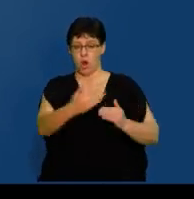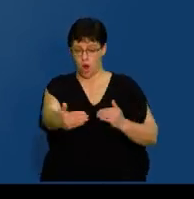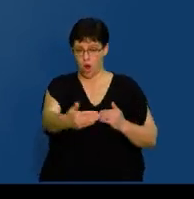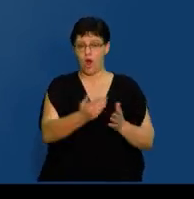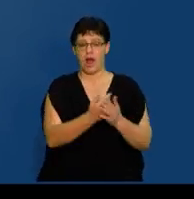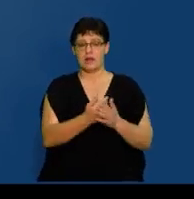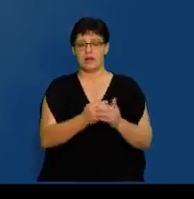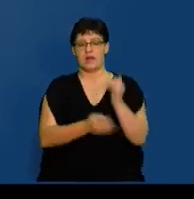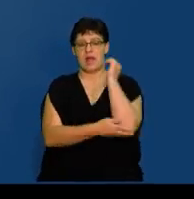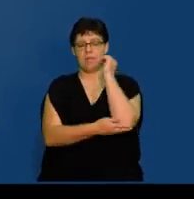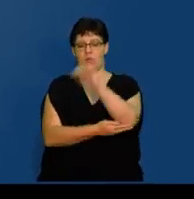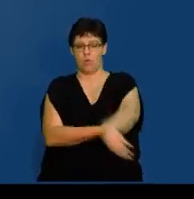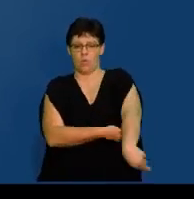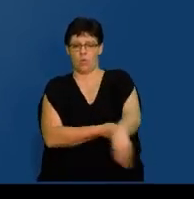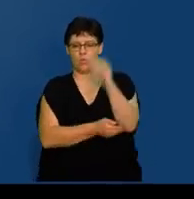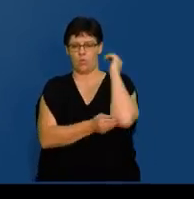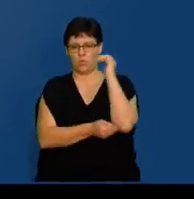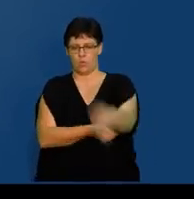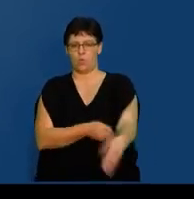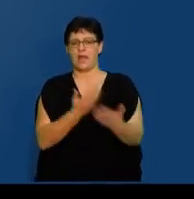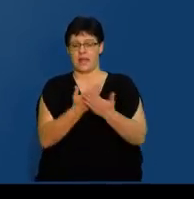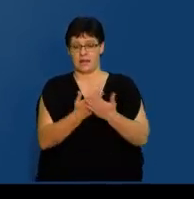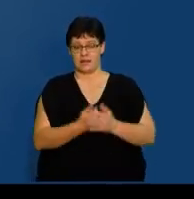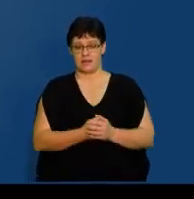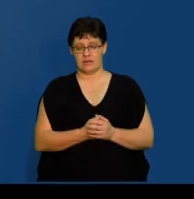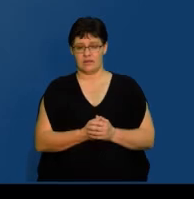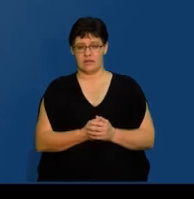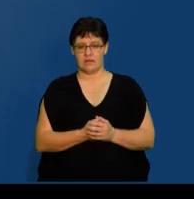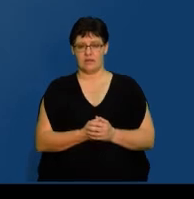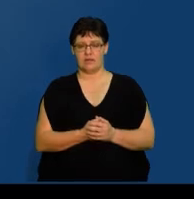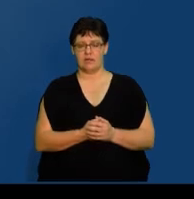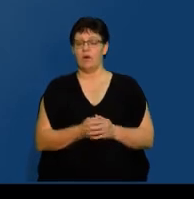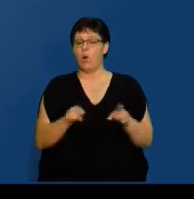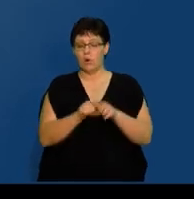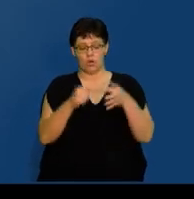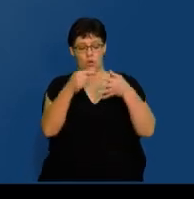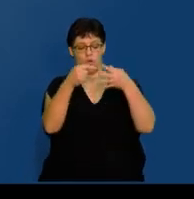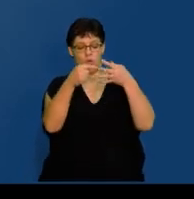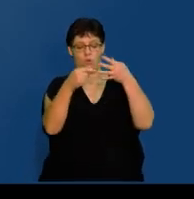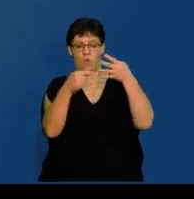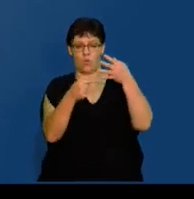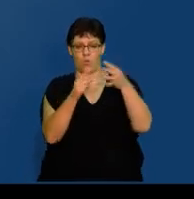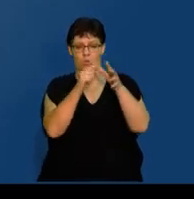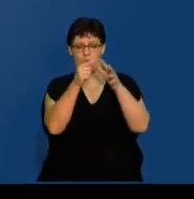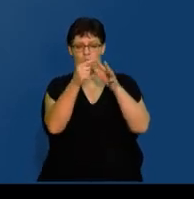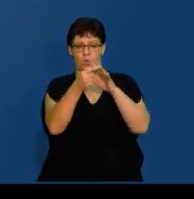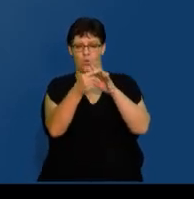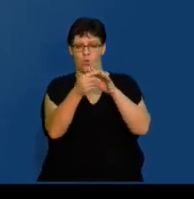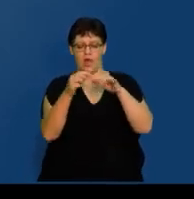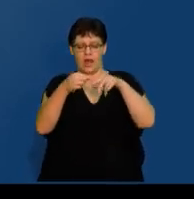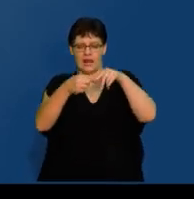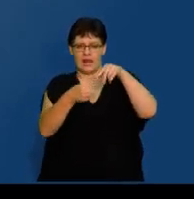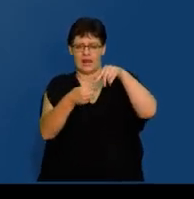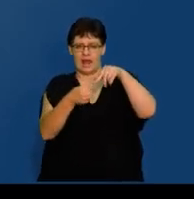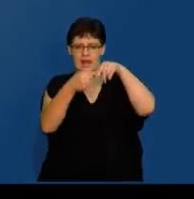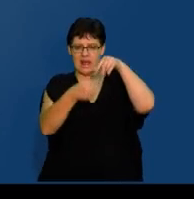rotate the elbow at the joint. We also have fingertips which are covered with nails instead